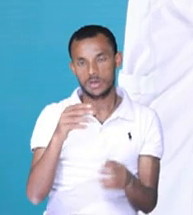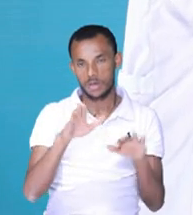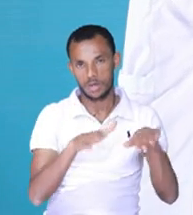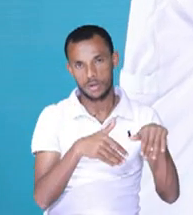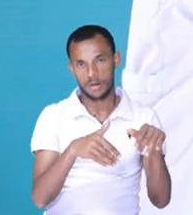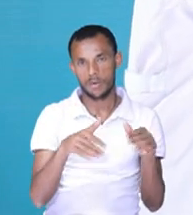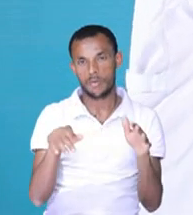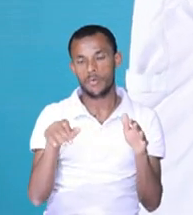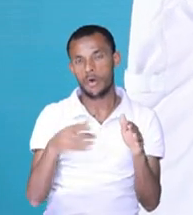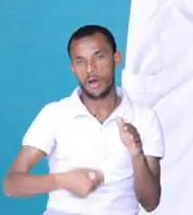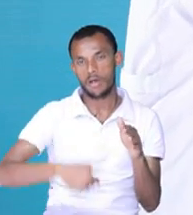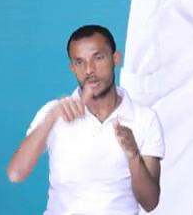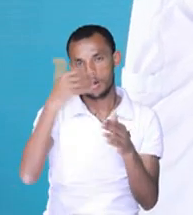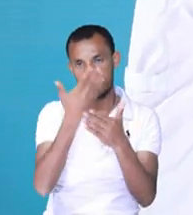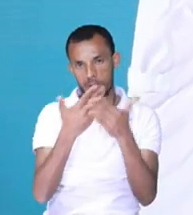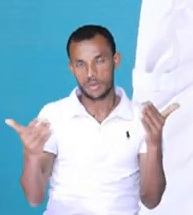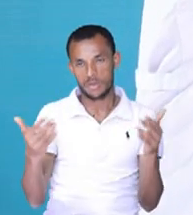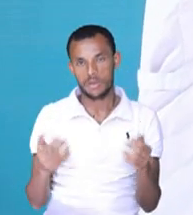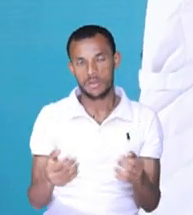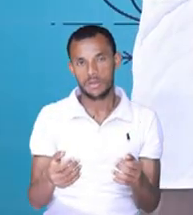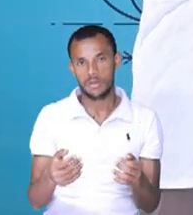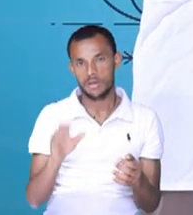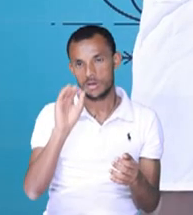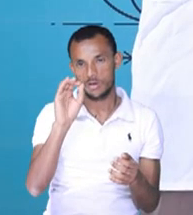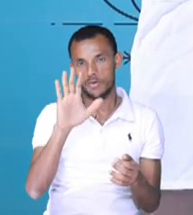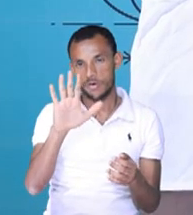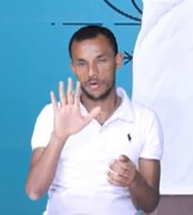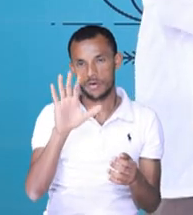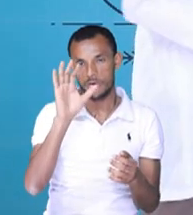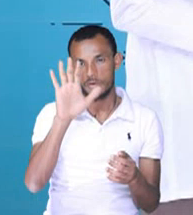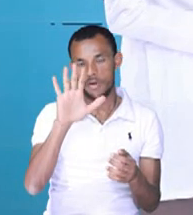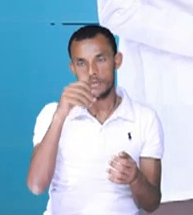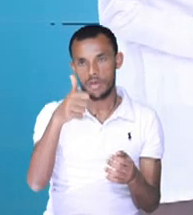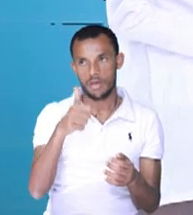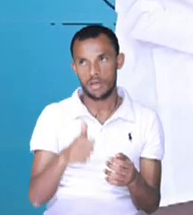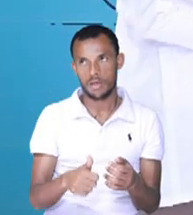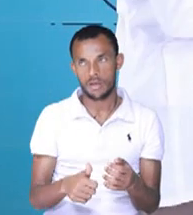remaining minor element is this one. 0, 5, 5, 8.